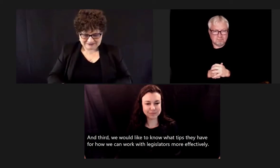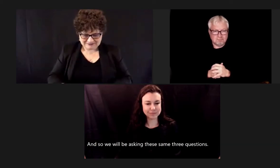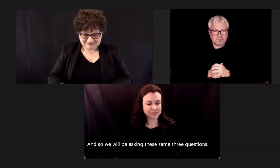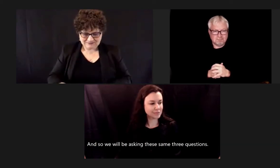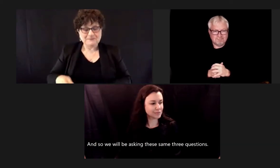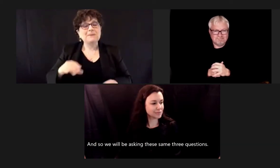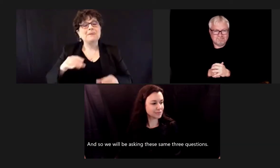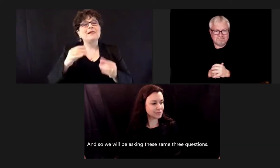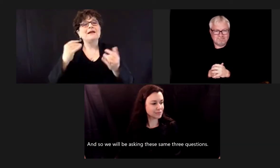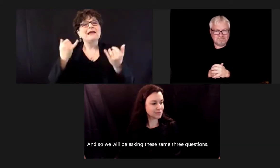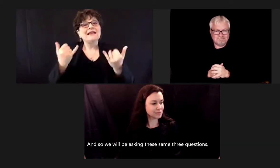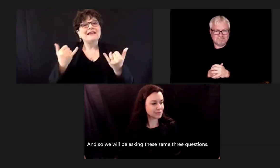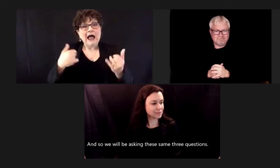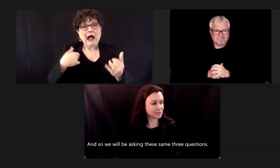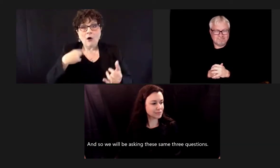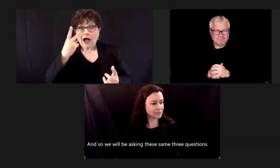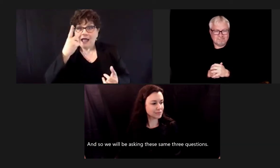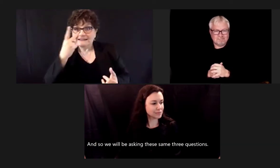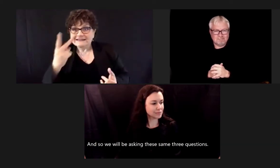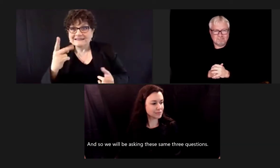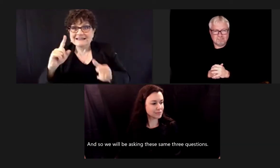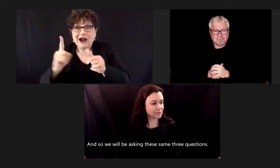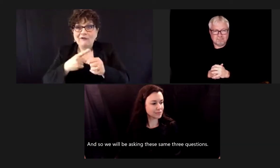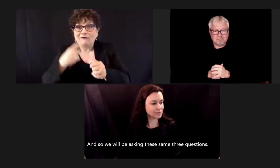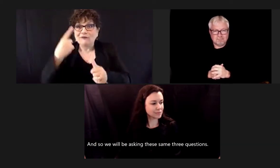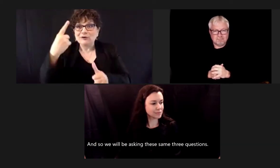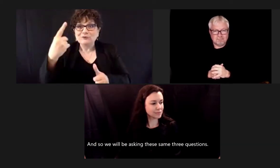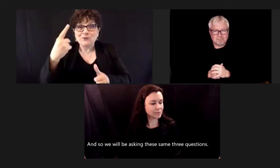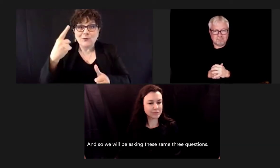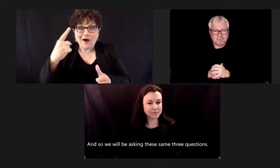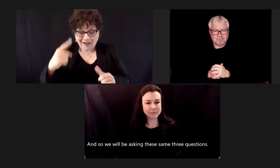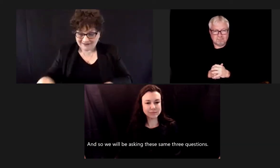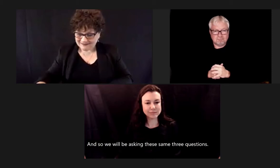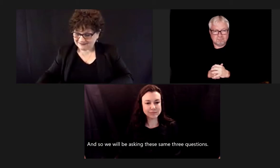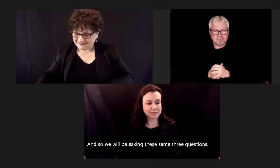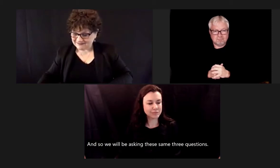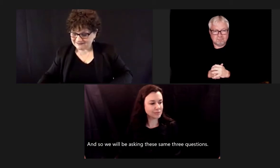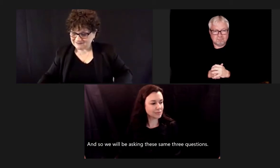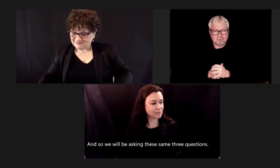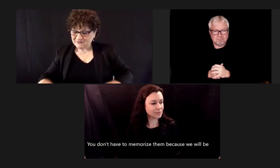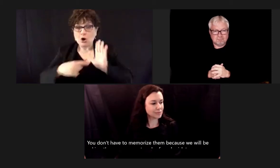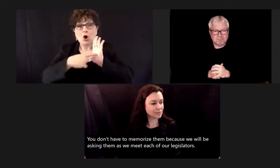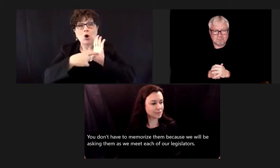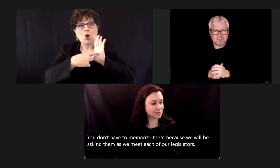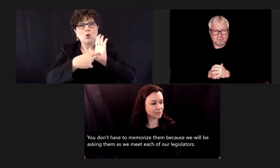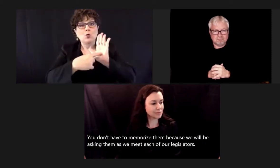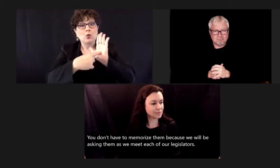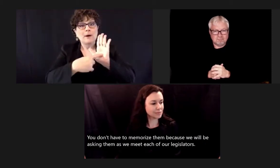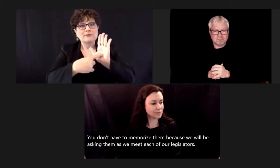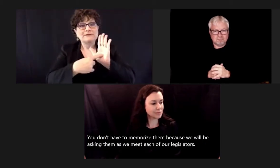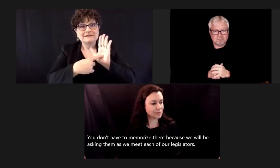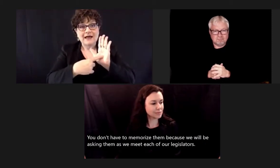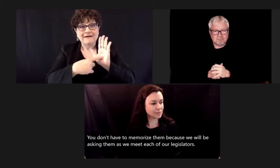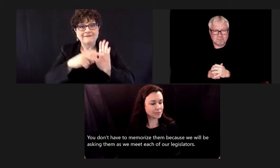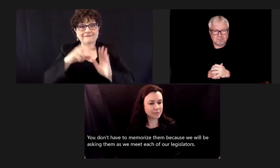be asking them as we meet each of our legislators. Now I see that our first legislator,